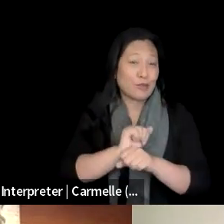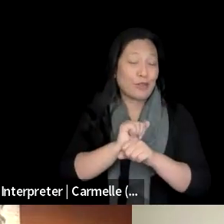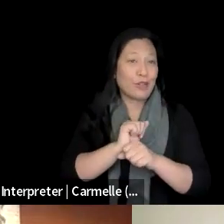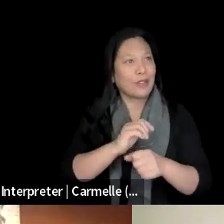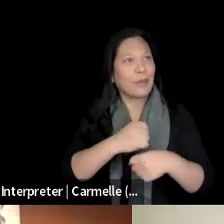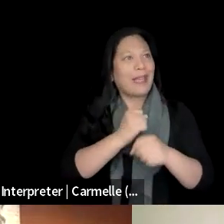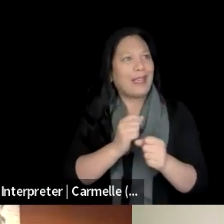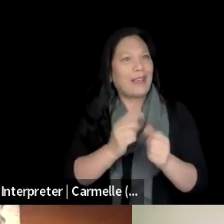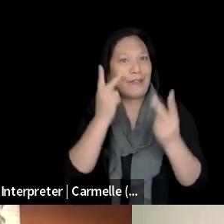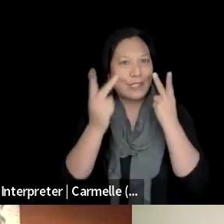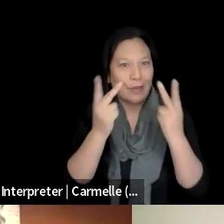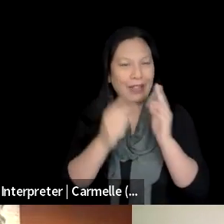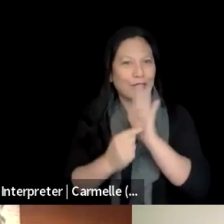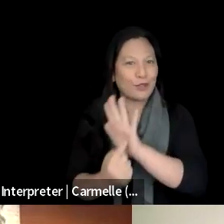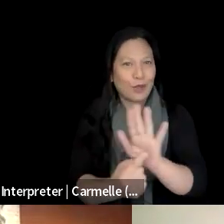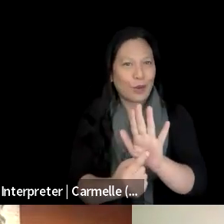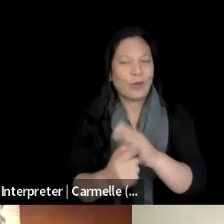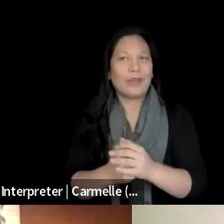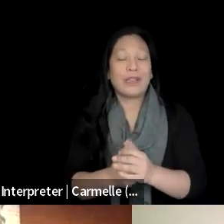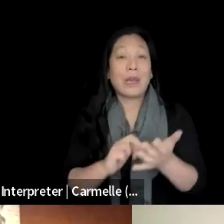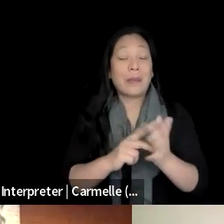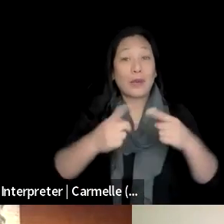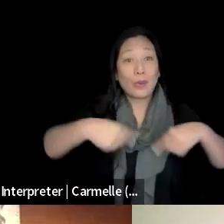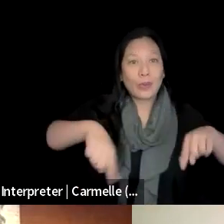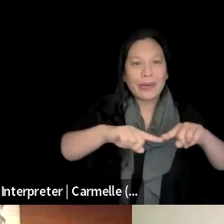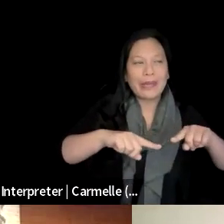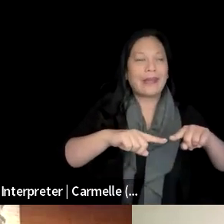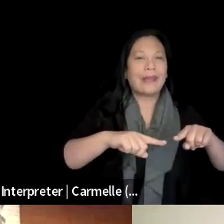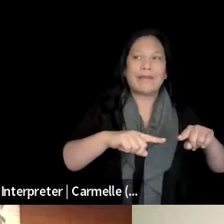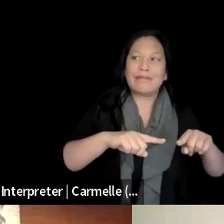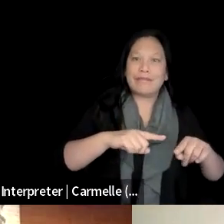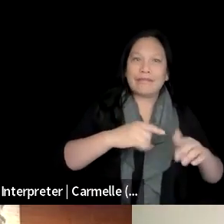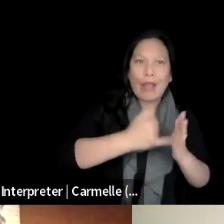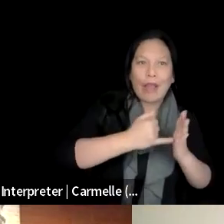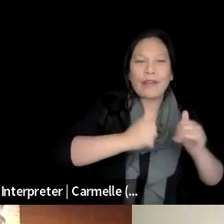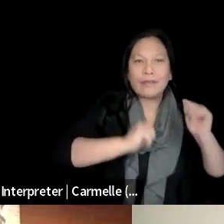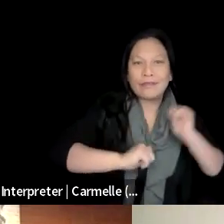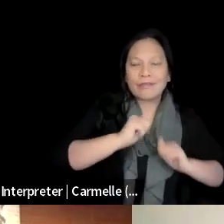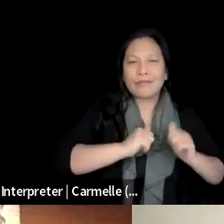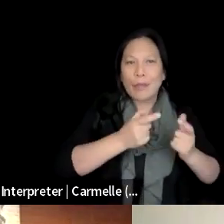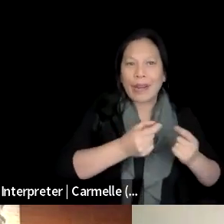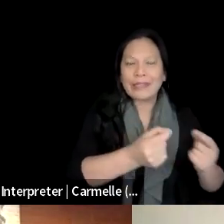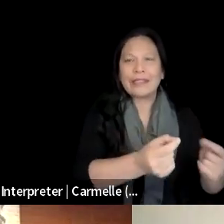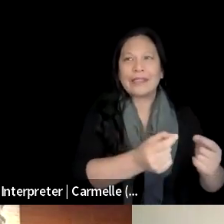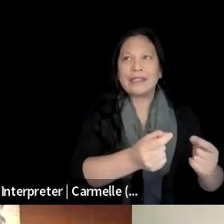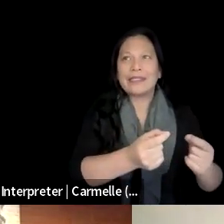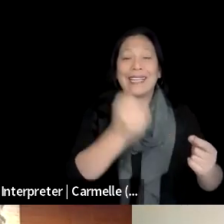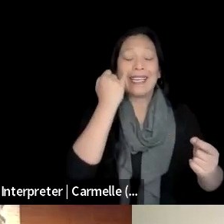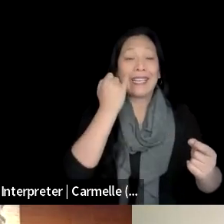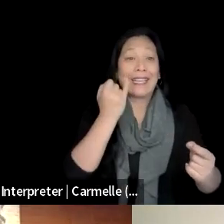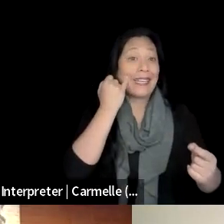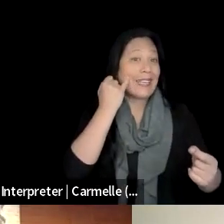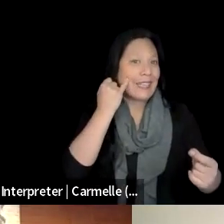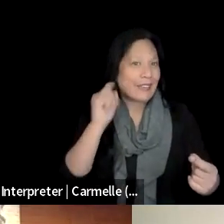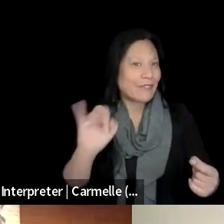practitioners, what is unsaid is not necessarily a gap, an absence, or an error, right? We work in a